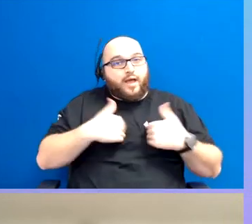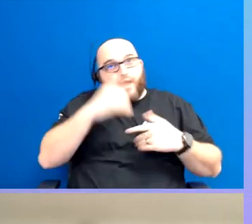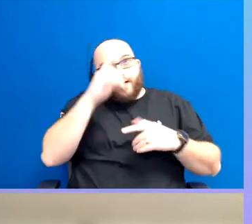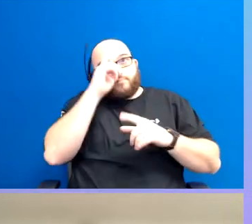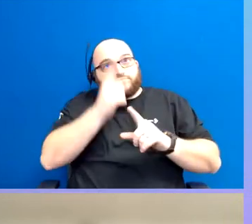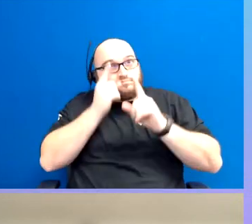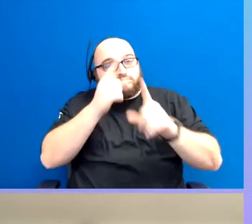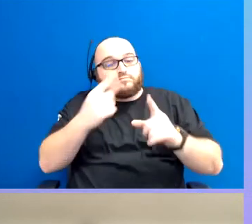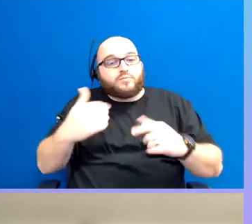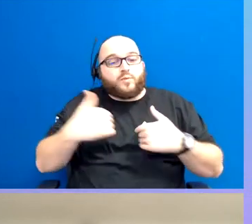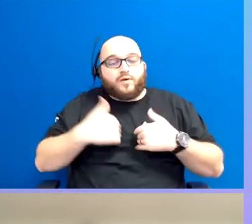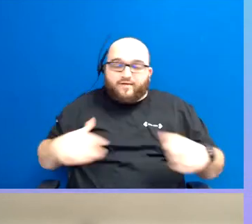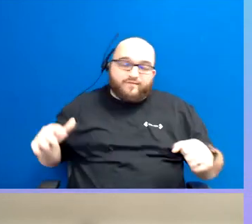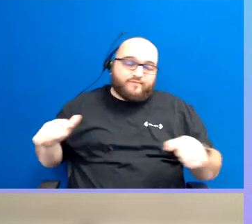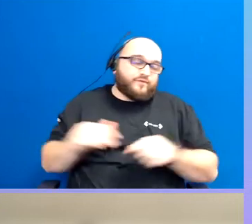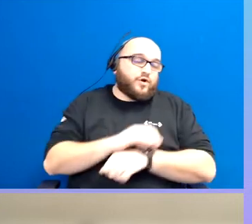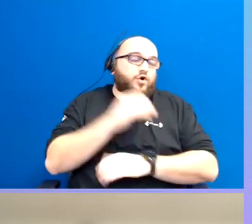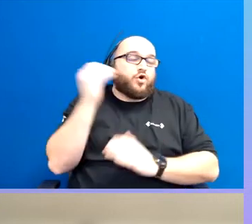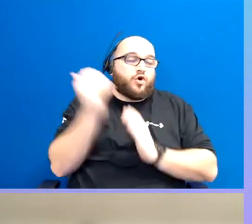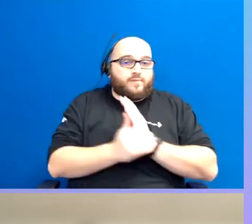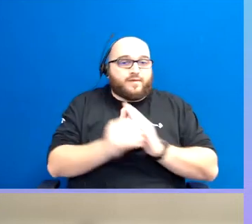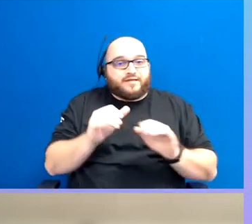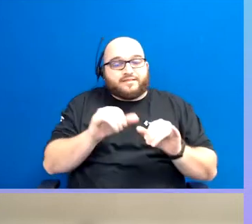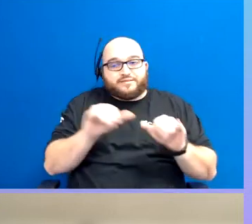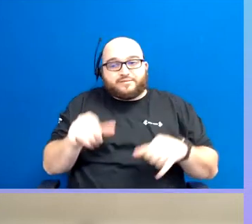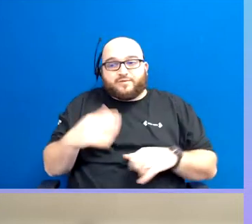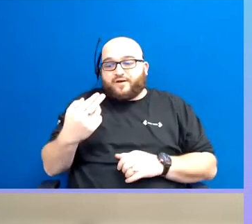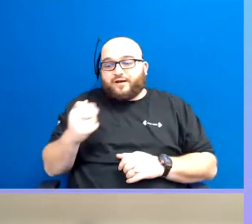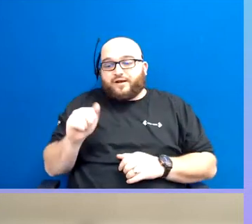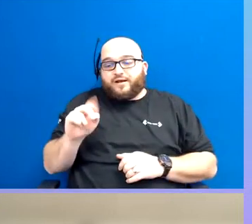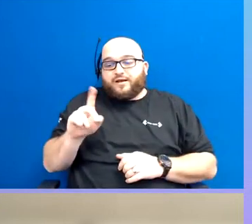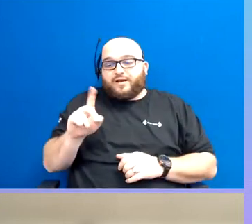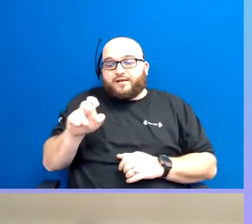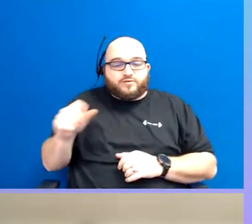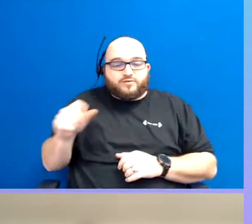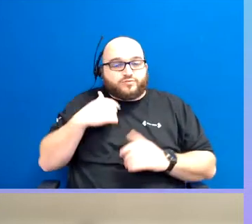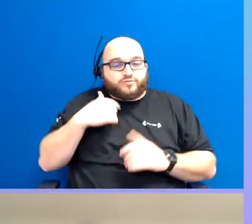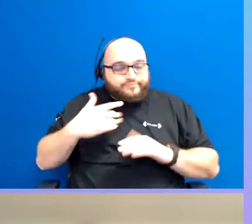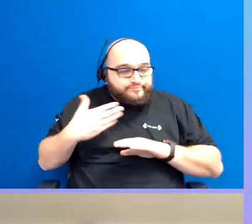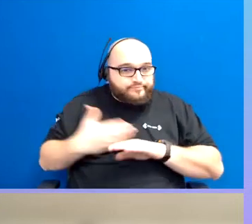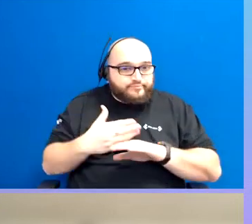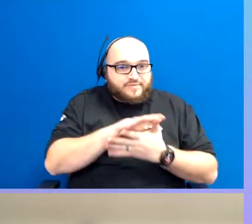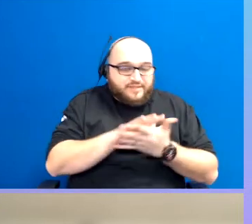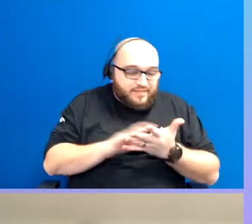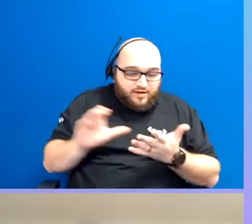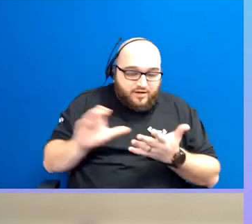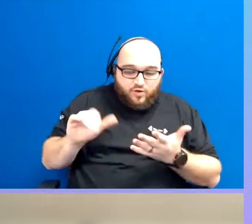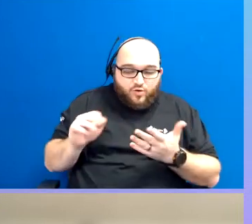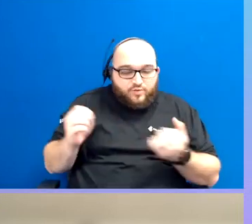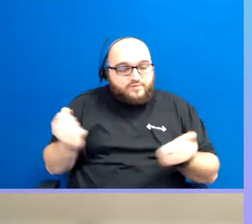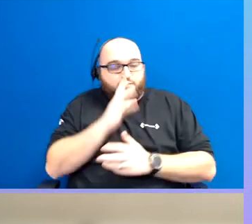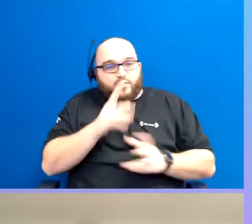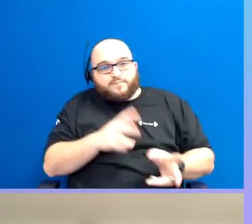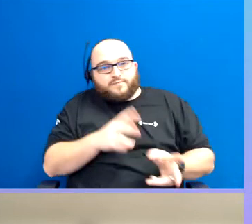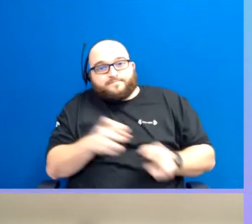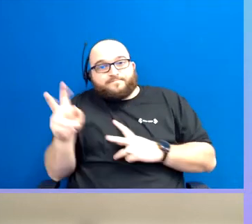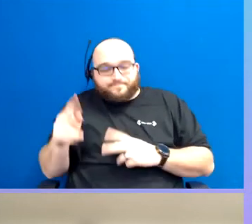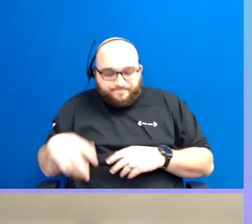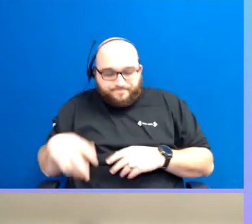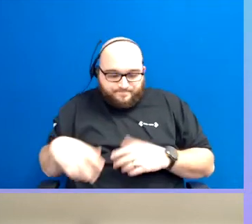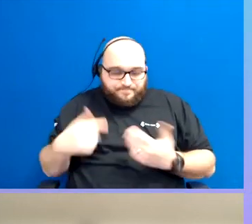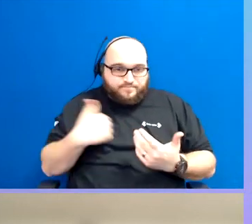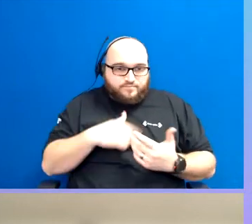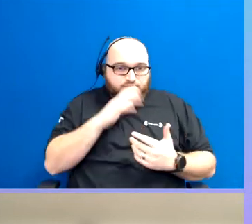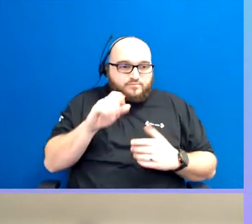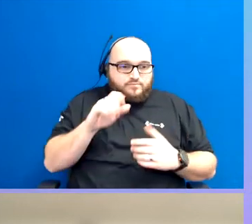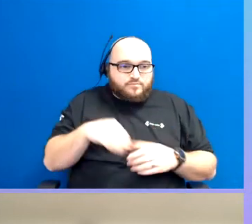fully automated system, or even a headless system where you could update design or code and everything would update. And we were in a quite a manual